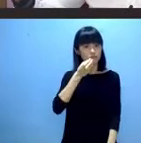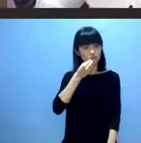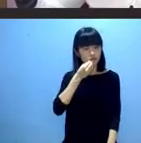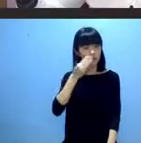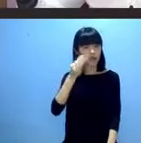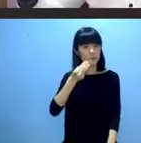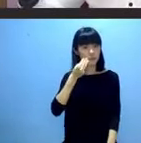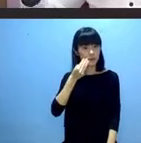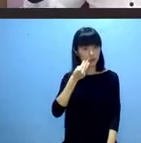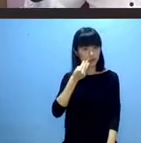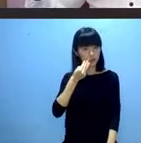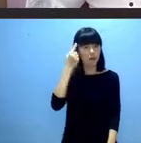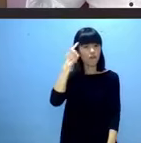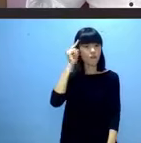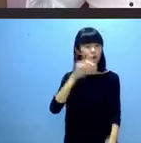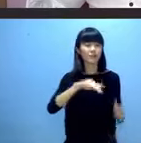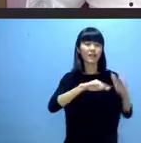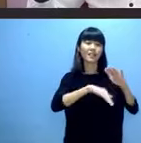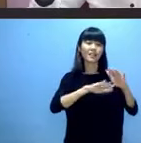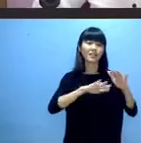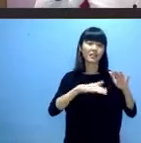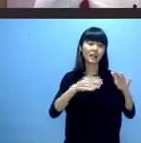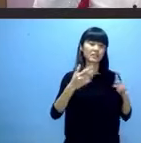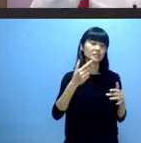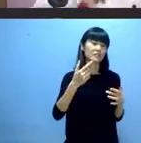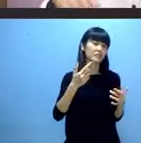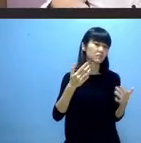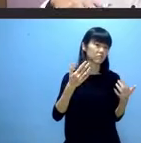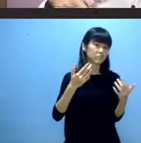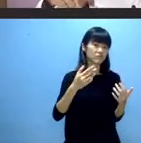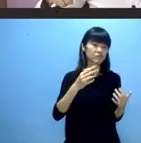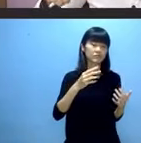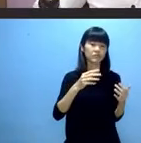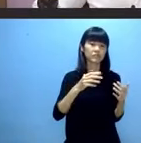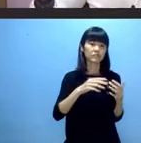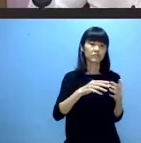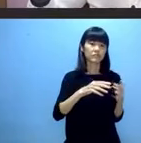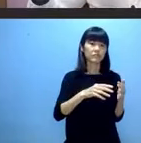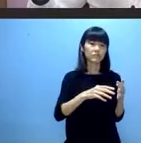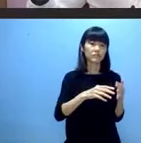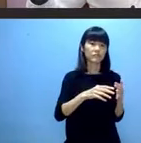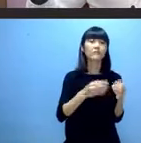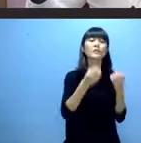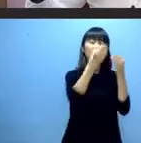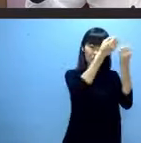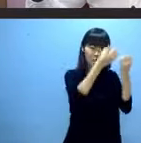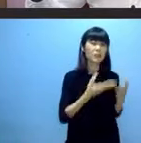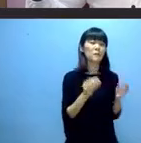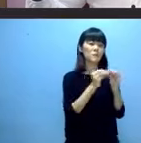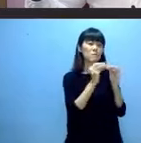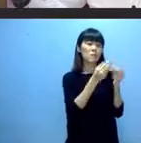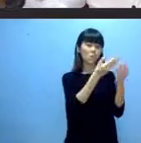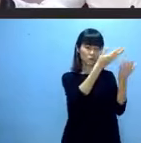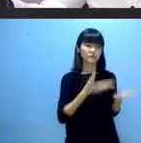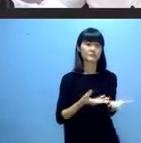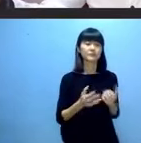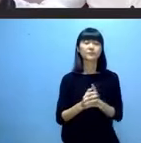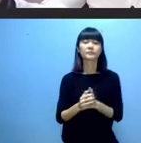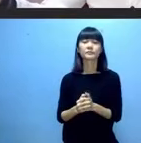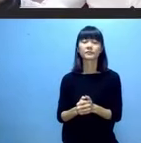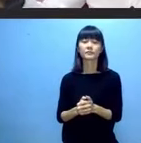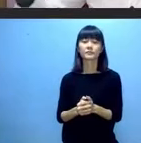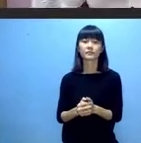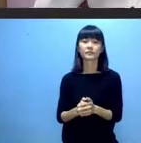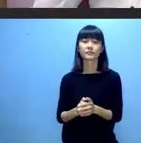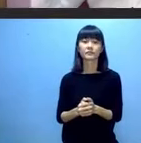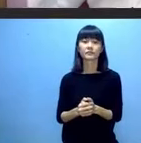for the less fortunate. There are, I tell you what, I'll let Deborah tell you a bit more. Deborah, tell us a bit more about all the things on that website. I visited it just